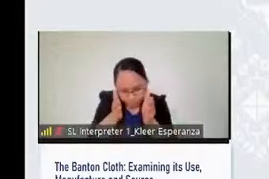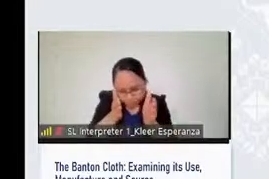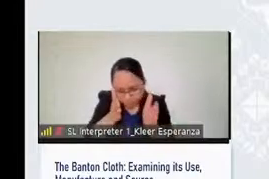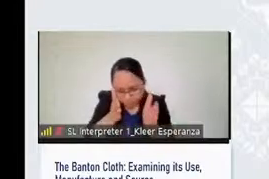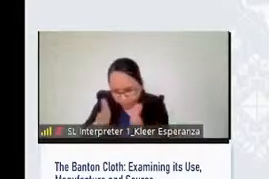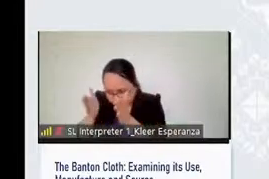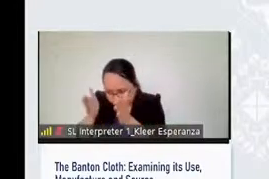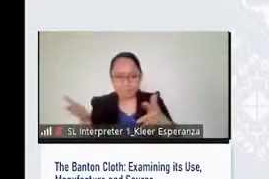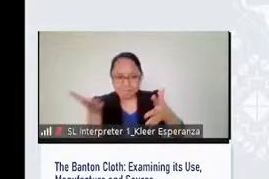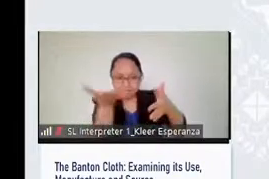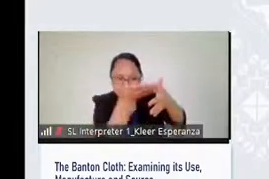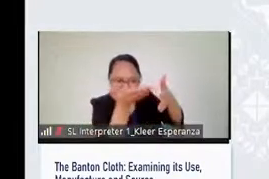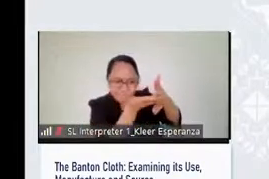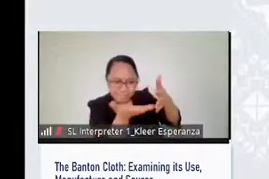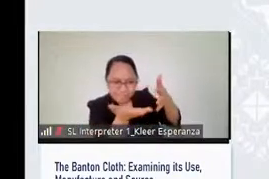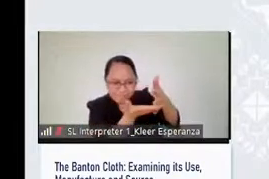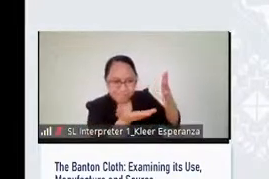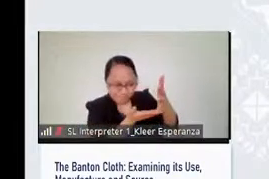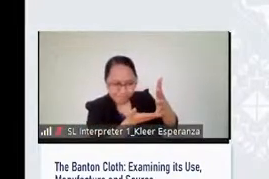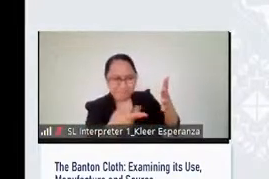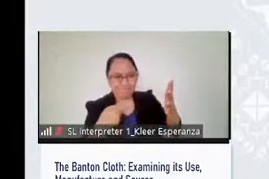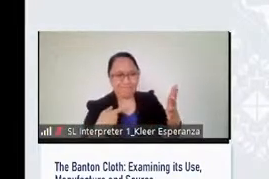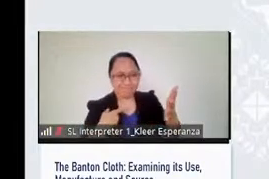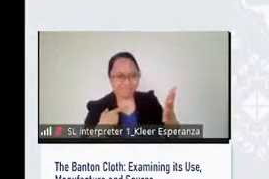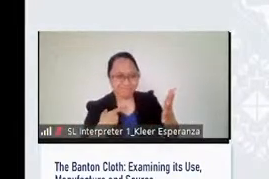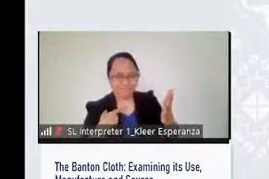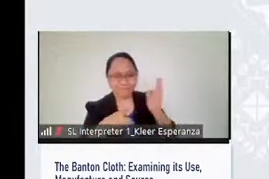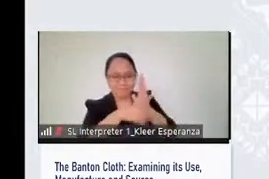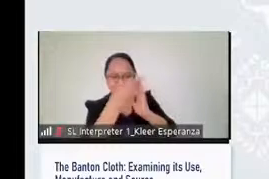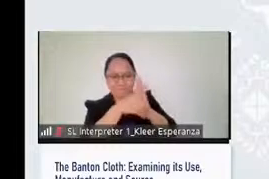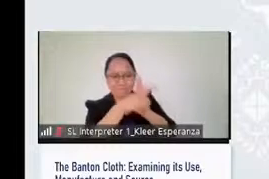Digital microscopy using Dynalite